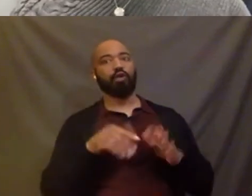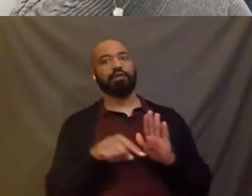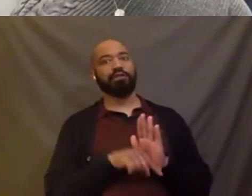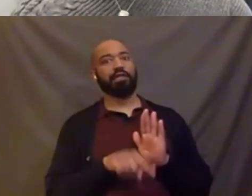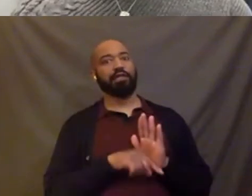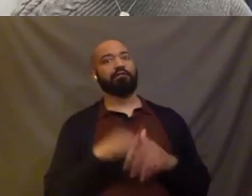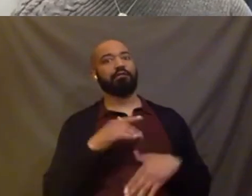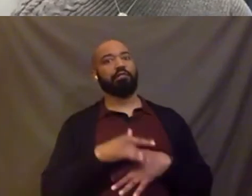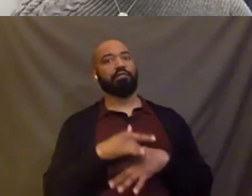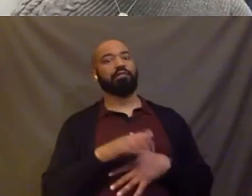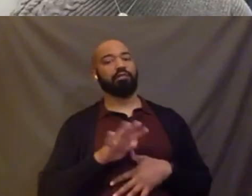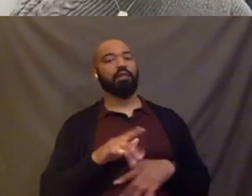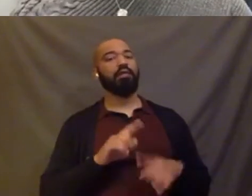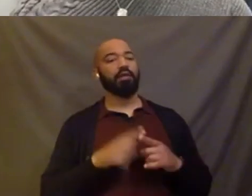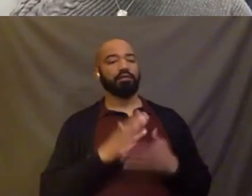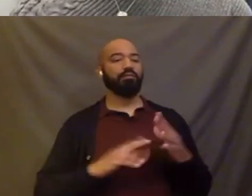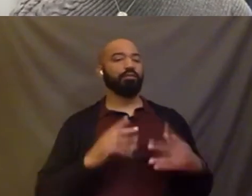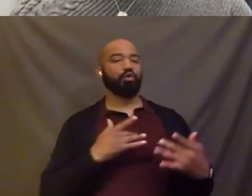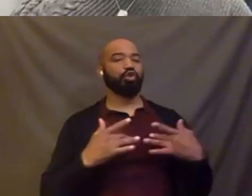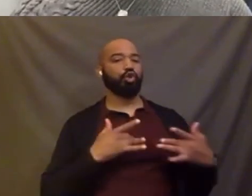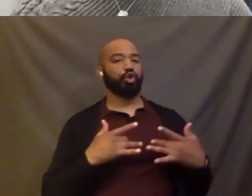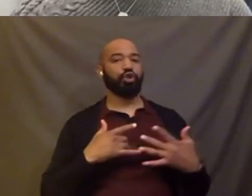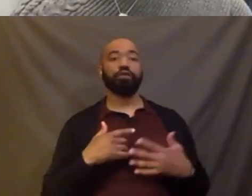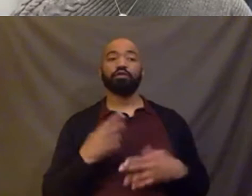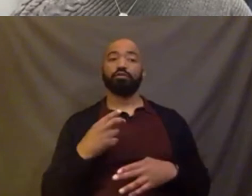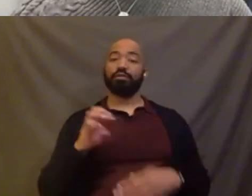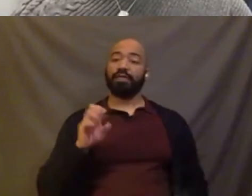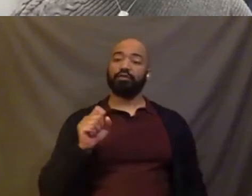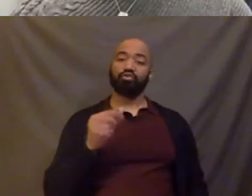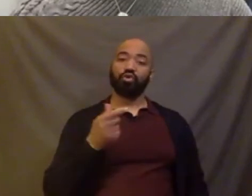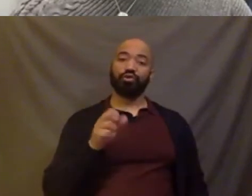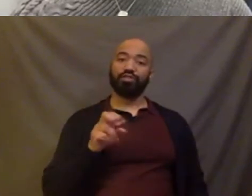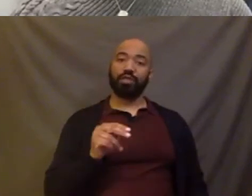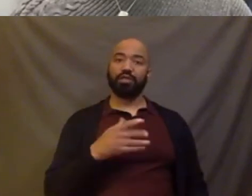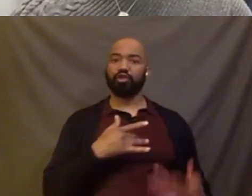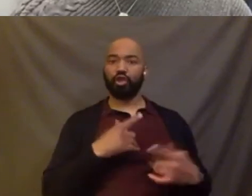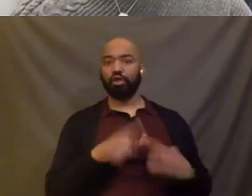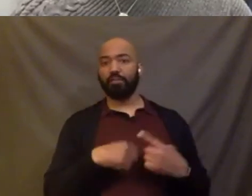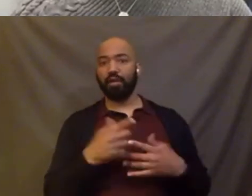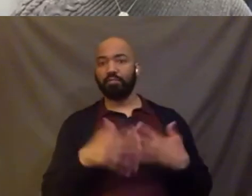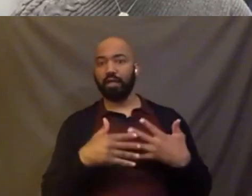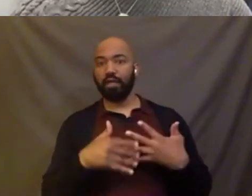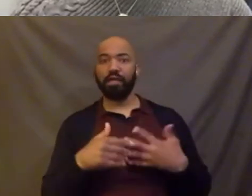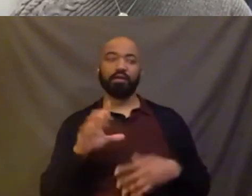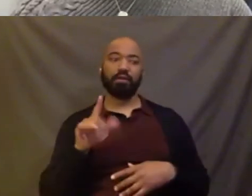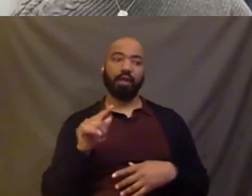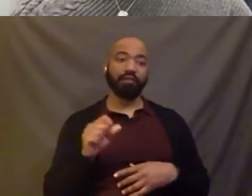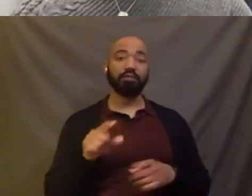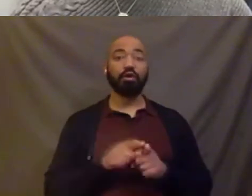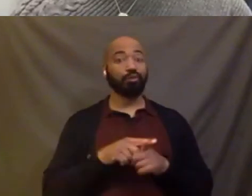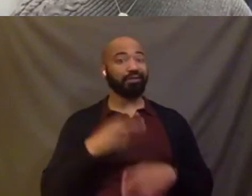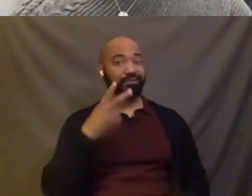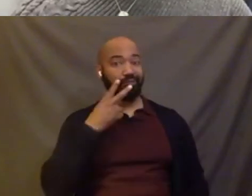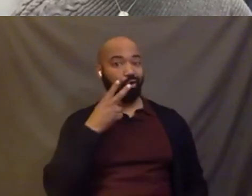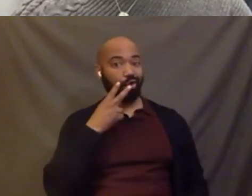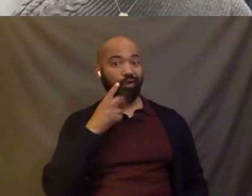folks who are on estrogen are worried about blood clots, or can be worried about blood clots, especially if they smoke, and all of those other kind of